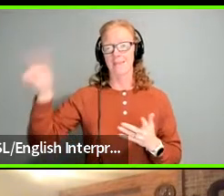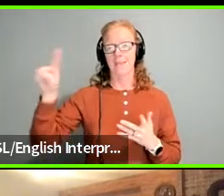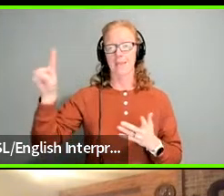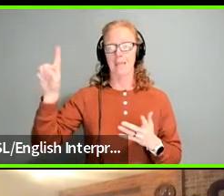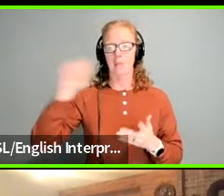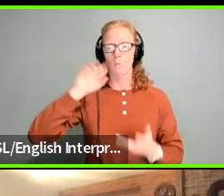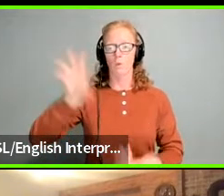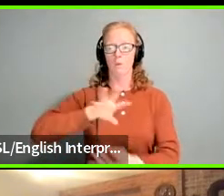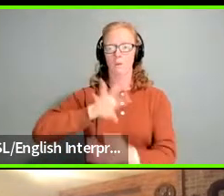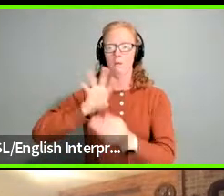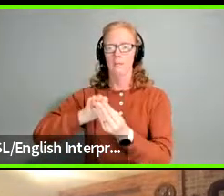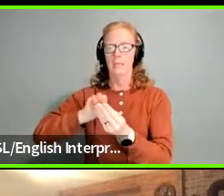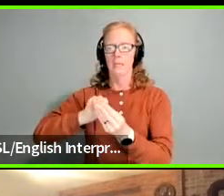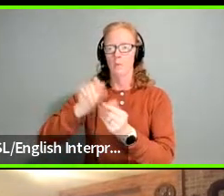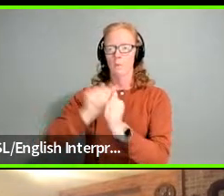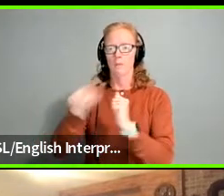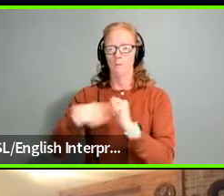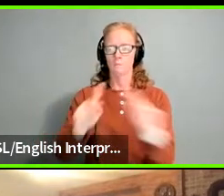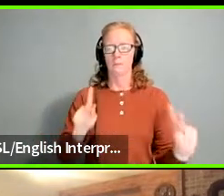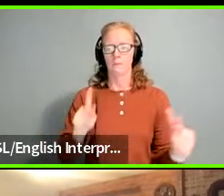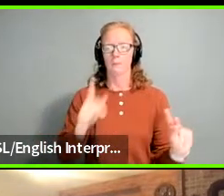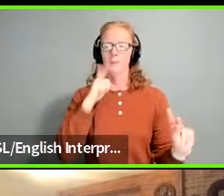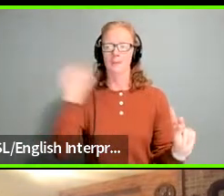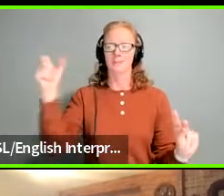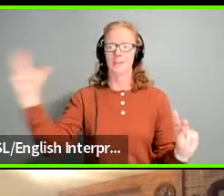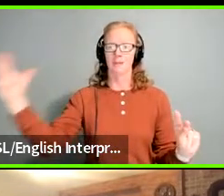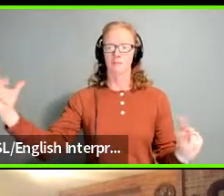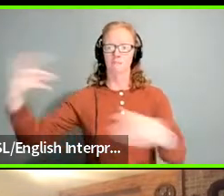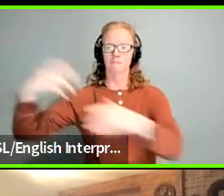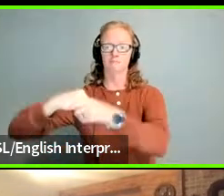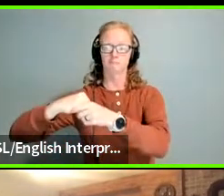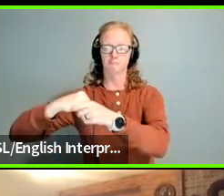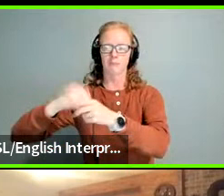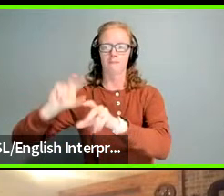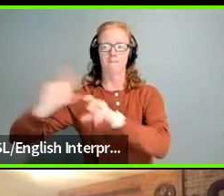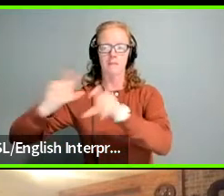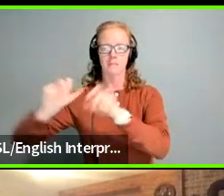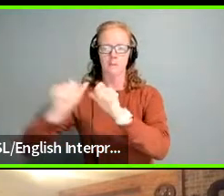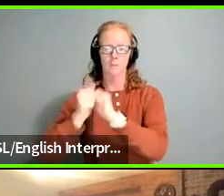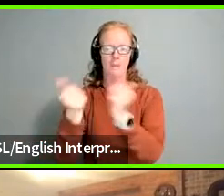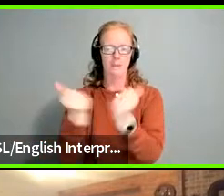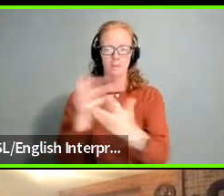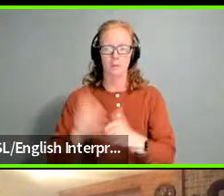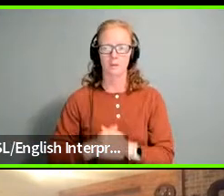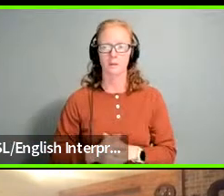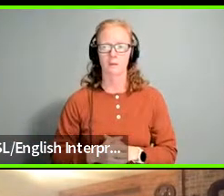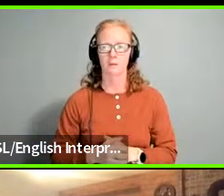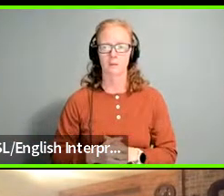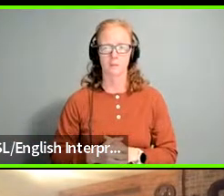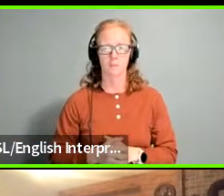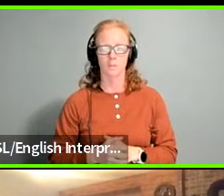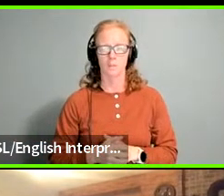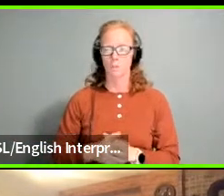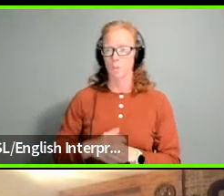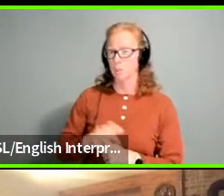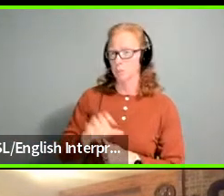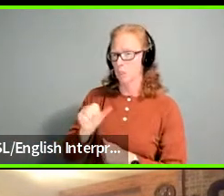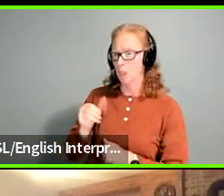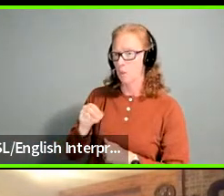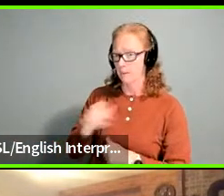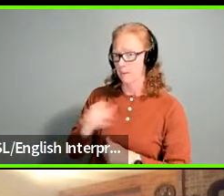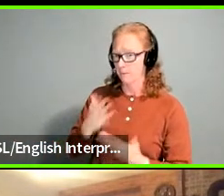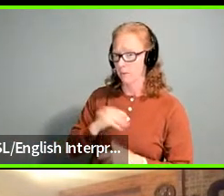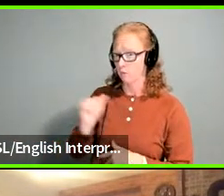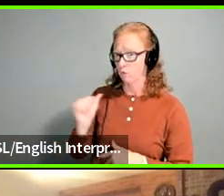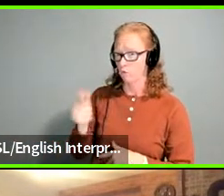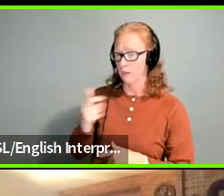meet with those stakeholders because they are a stakeholder in this conversation. Yeah, so maybe we can, Salome, maybe we can have Greg